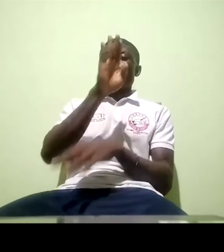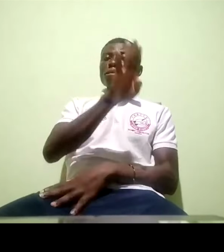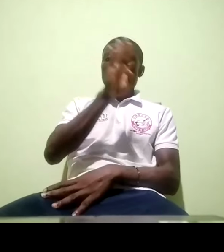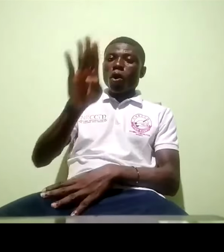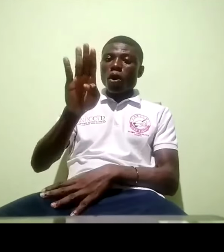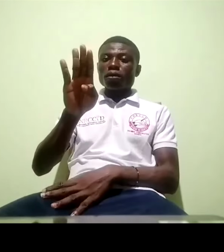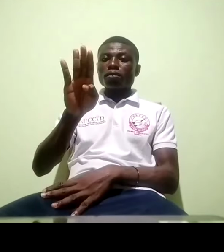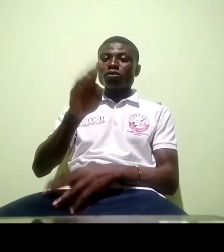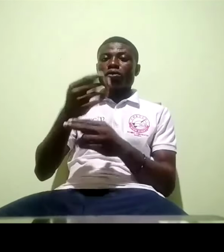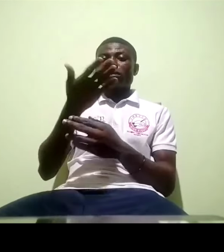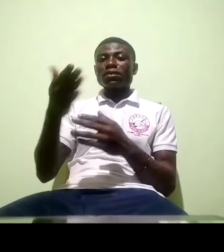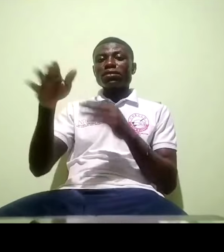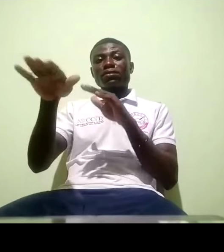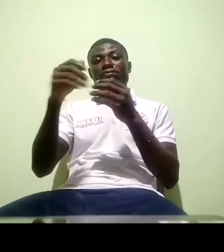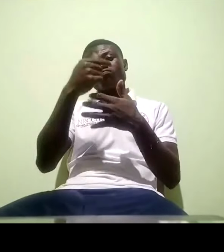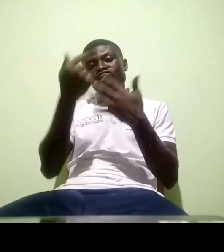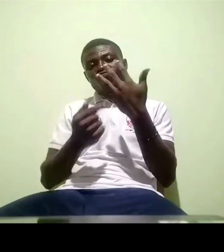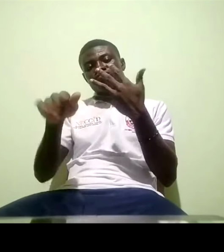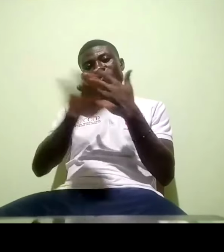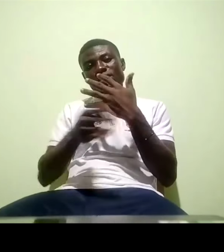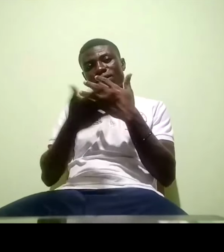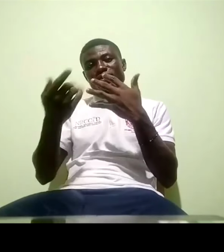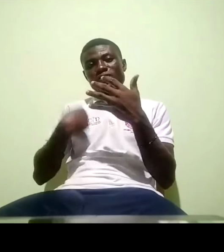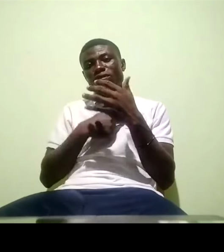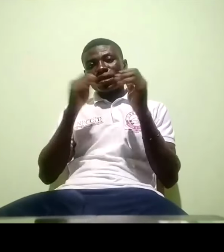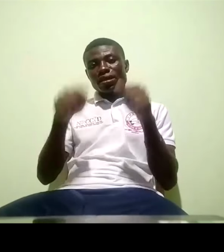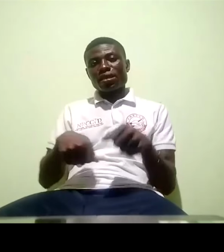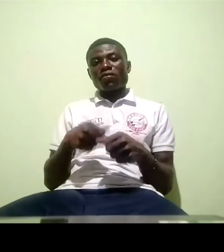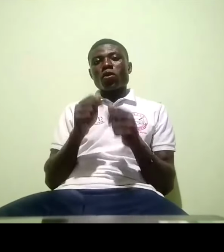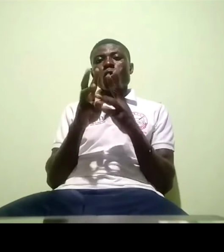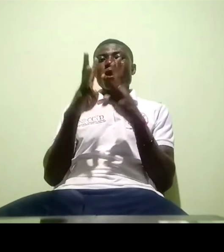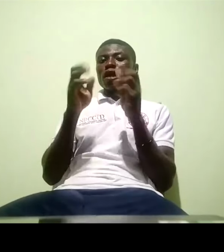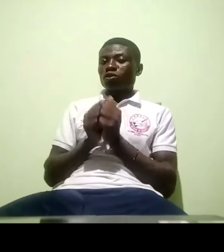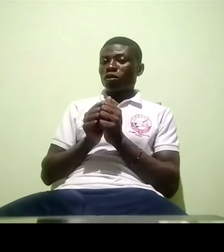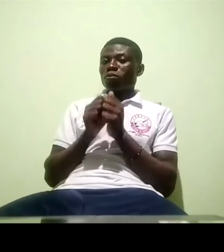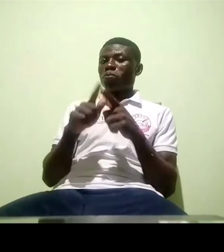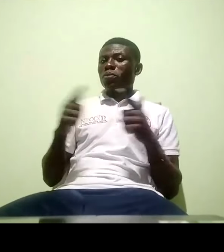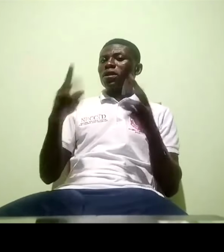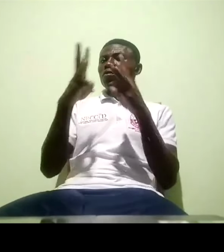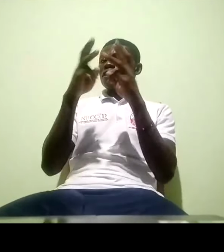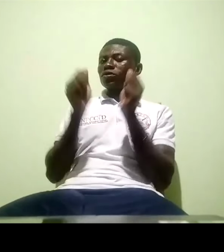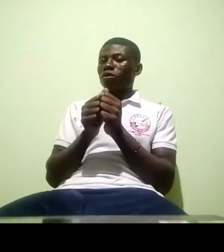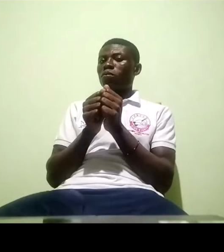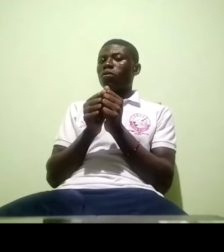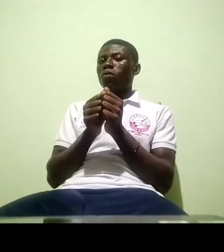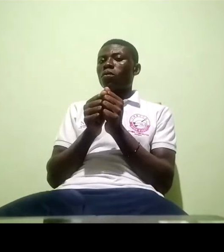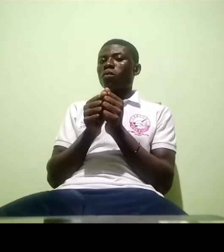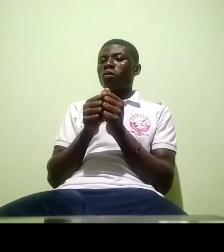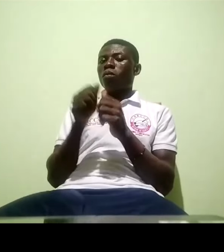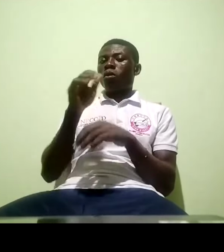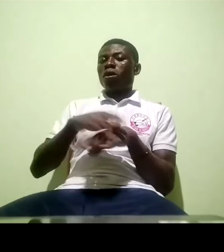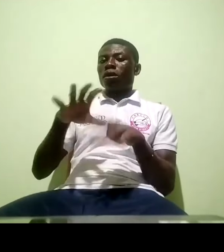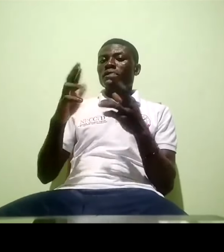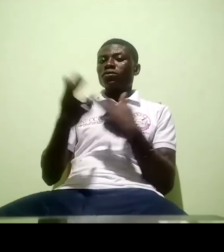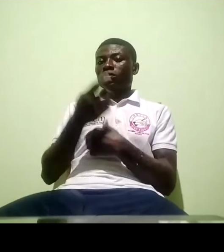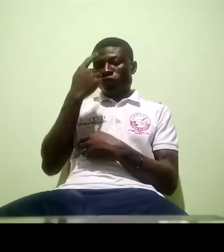basic things, but we can have a bigger workshop, one-day workshop on auditory, on the classroom management for children